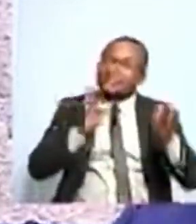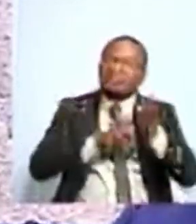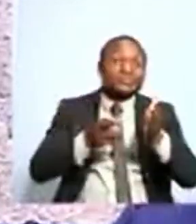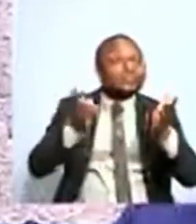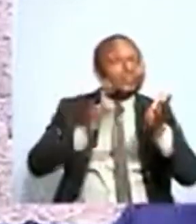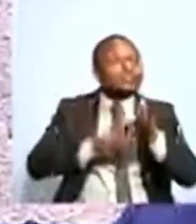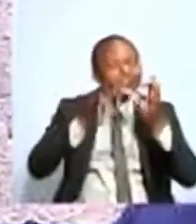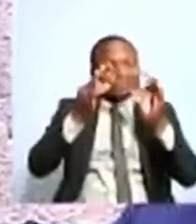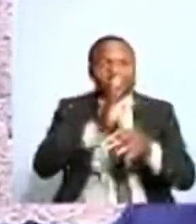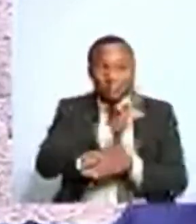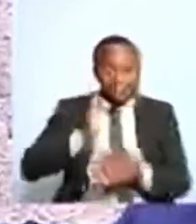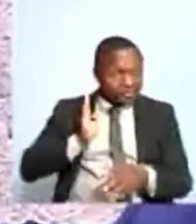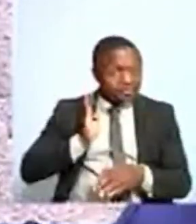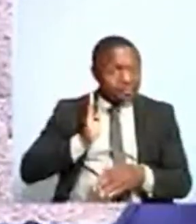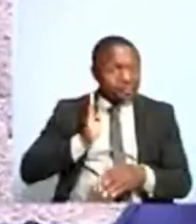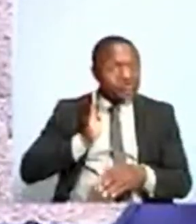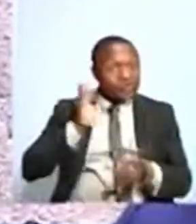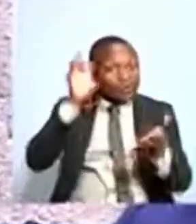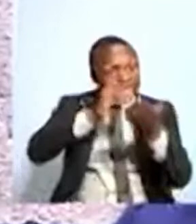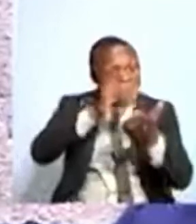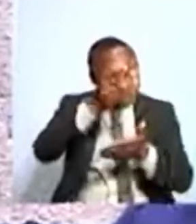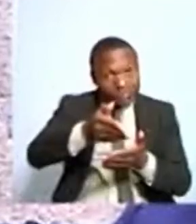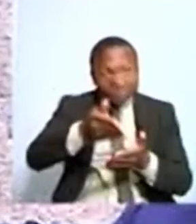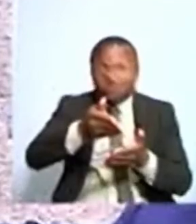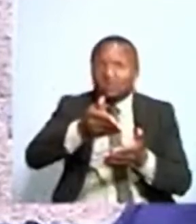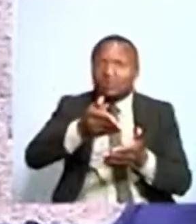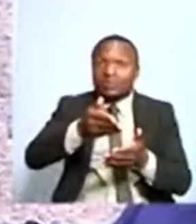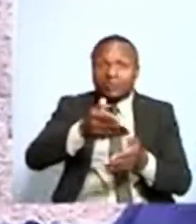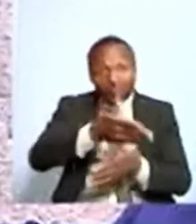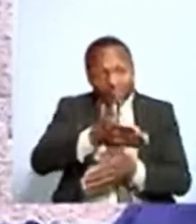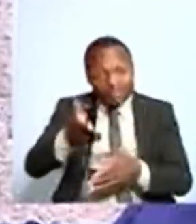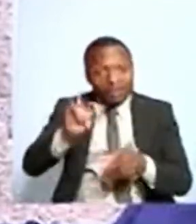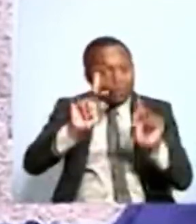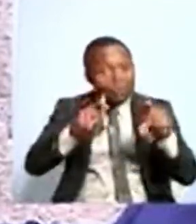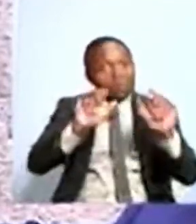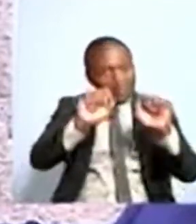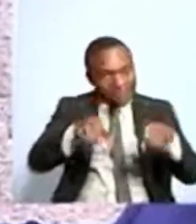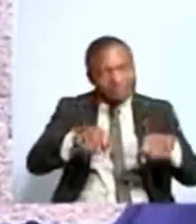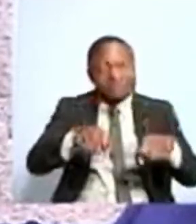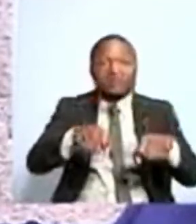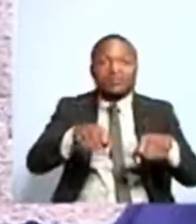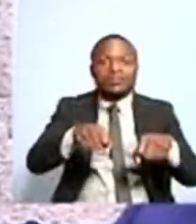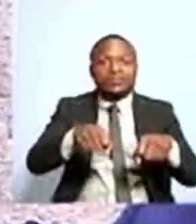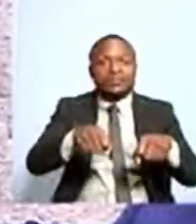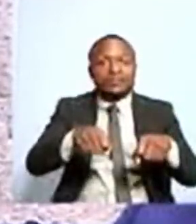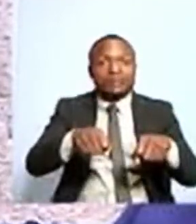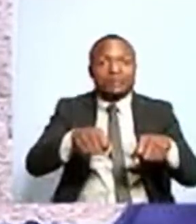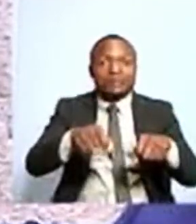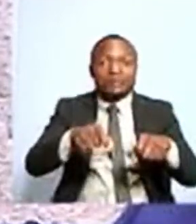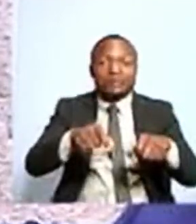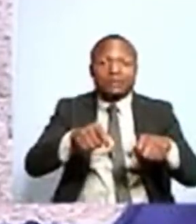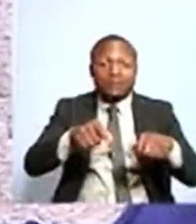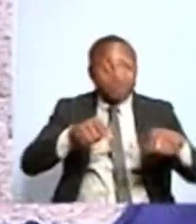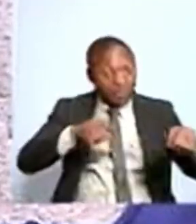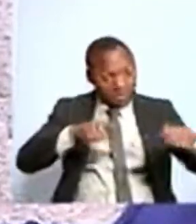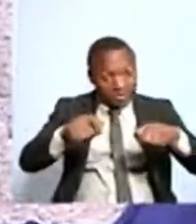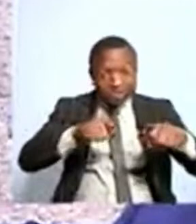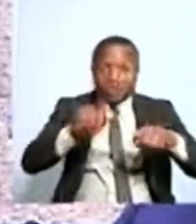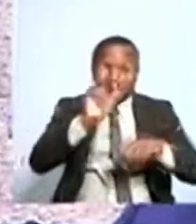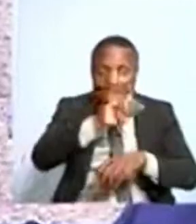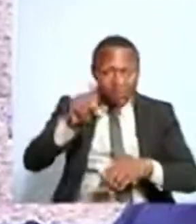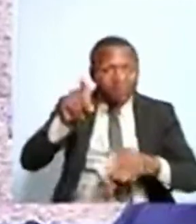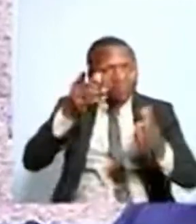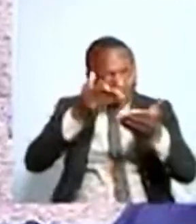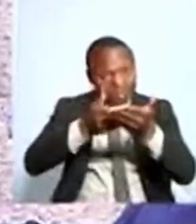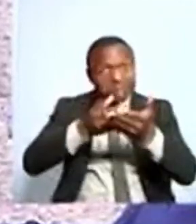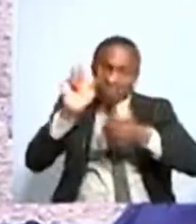that board was to be populated by activist individuals, they can easily overrule the DPP, even in his